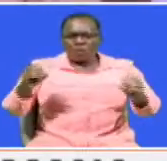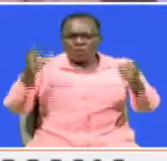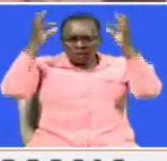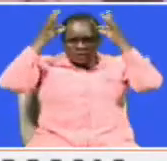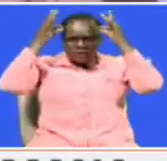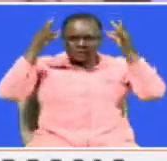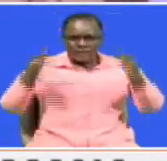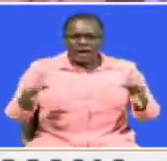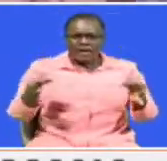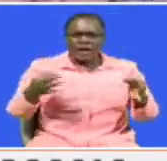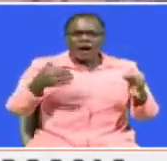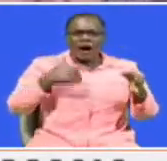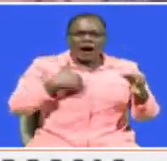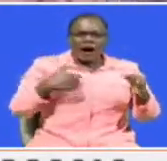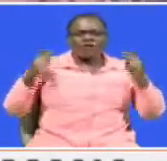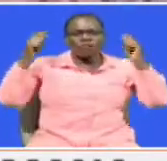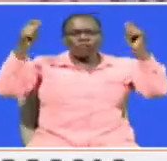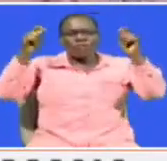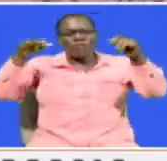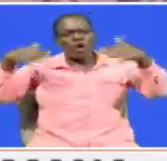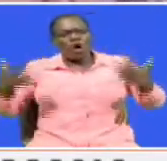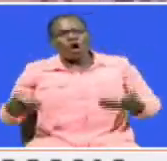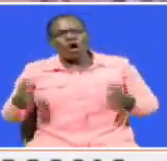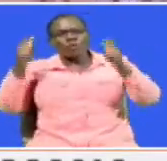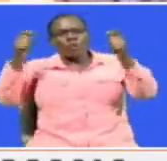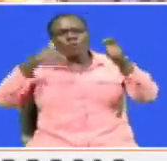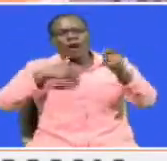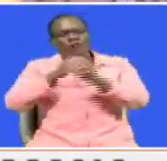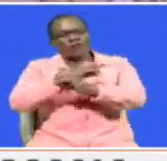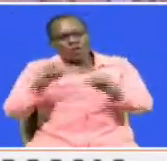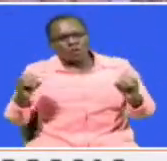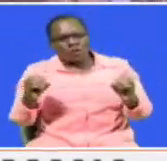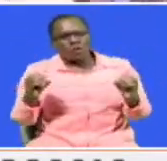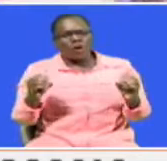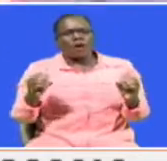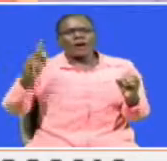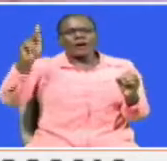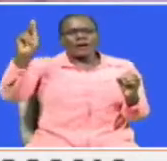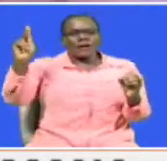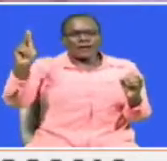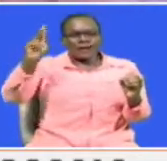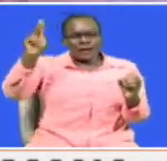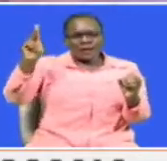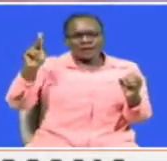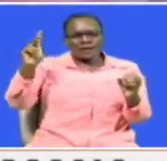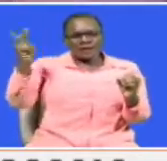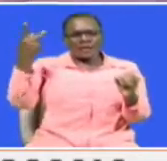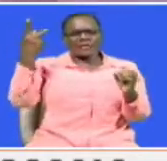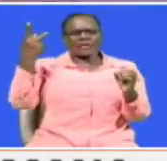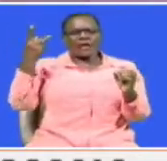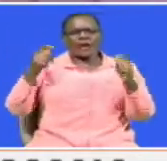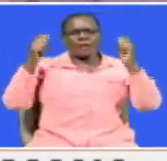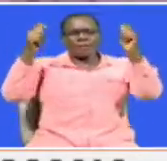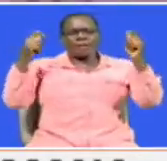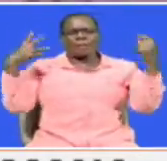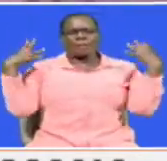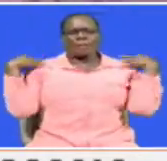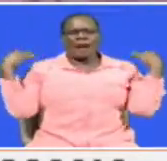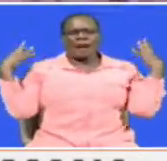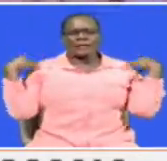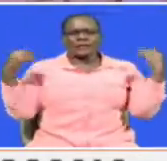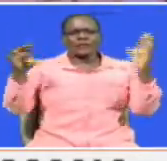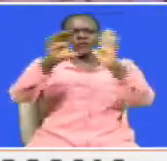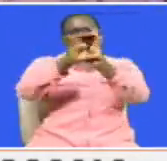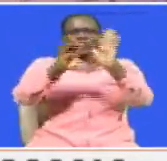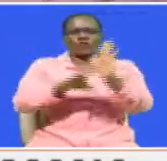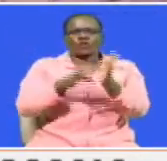determine whether we have demonstrations or not. By Kenyans demonstrating, they are simply exercising their